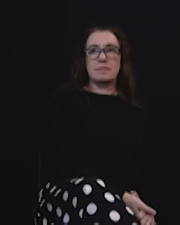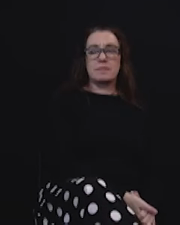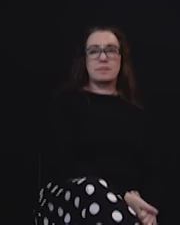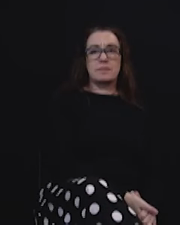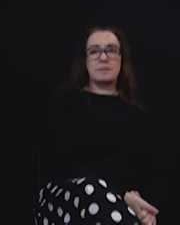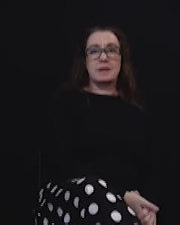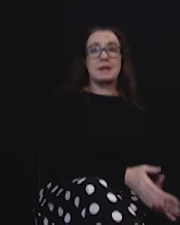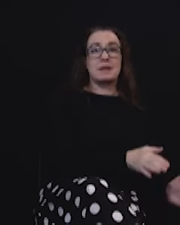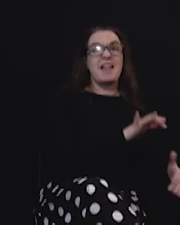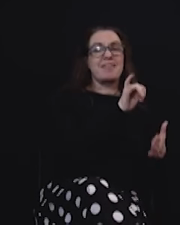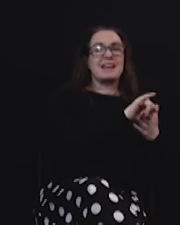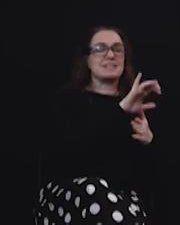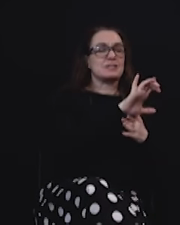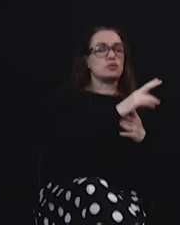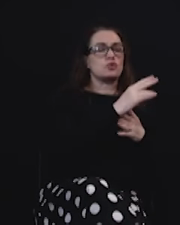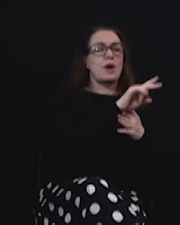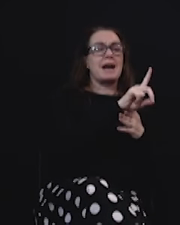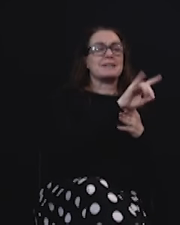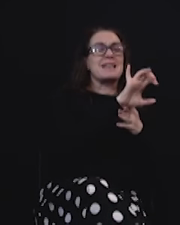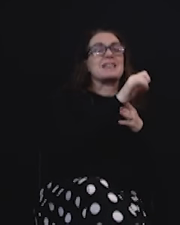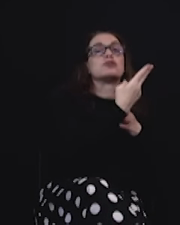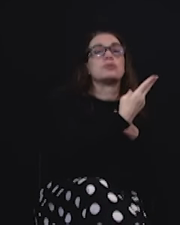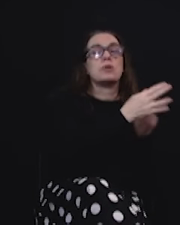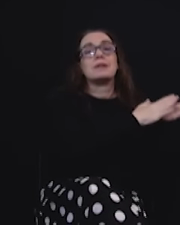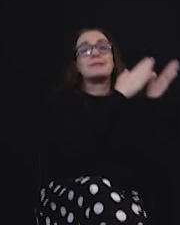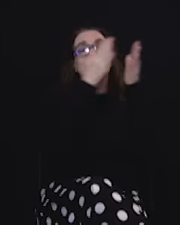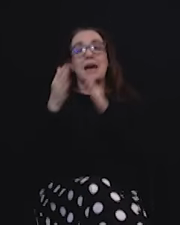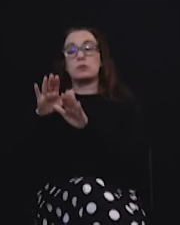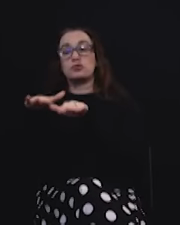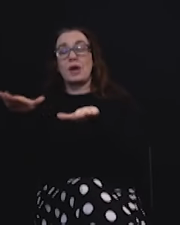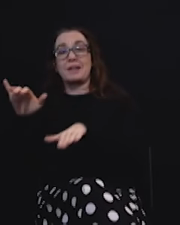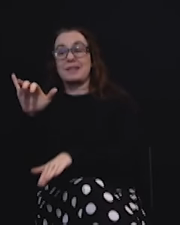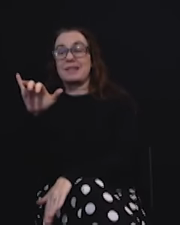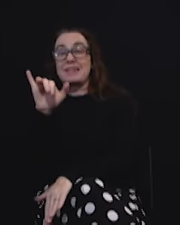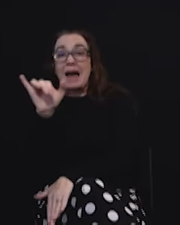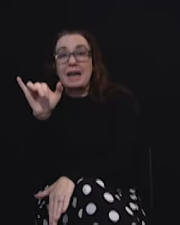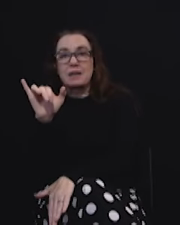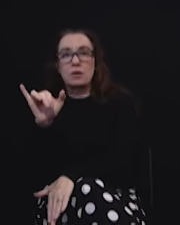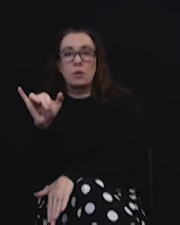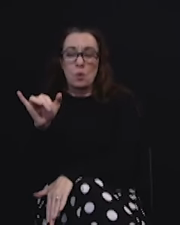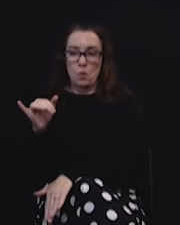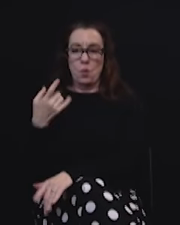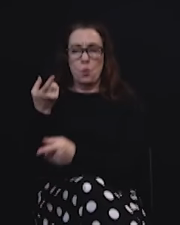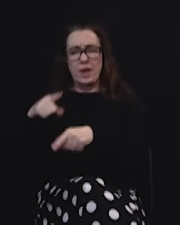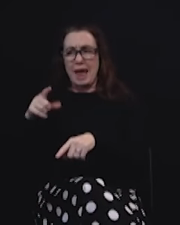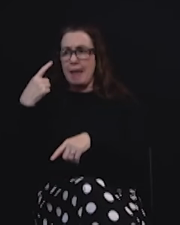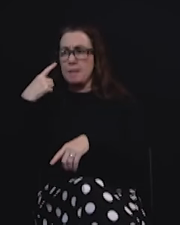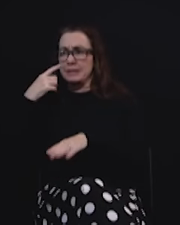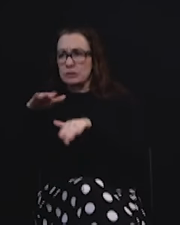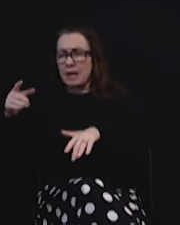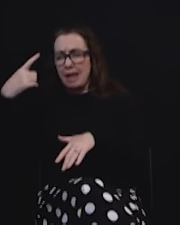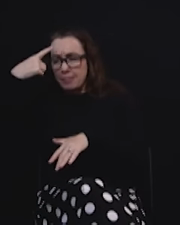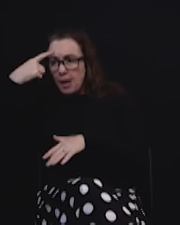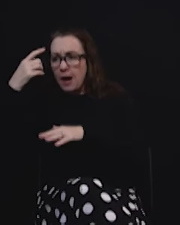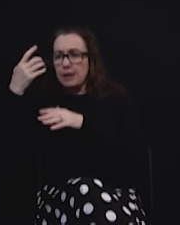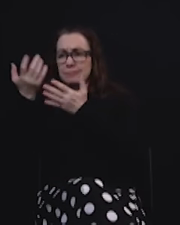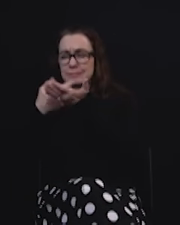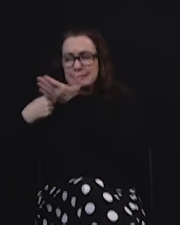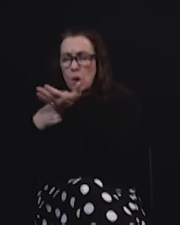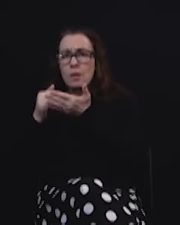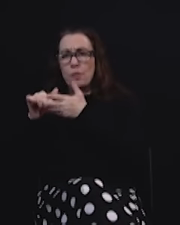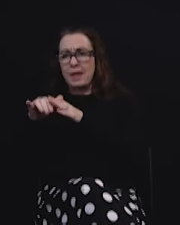That's being childish. Childlike is something very different. When Paul said, you know, when I was a child, I thought like a child, I reasoned like a child, but